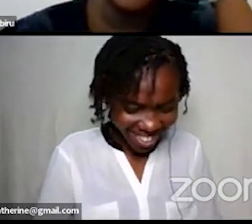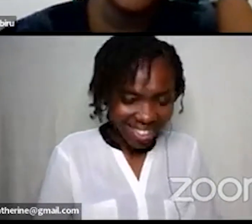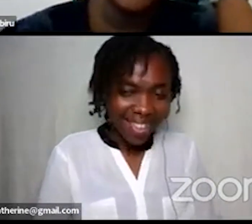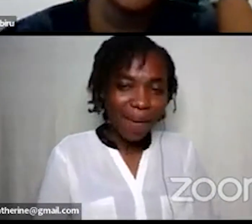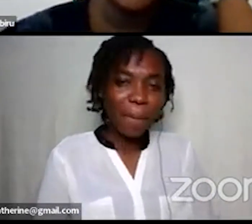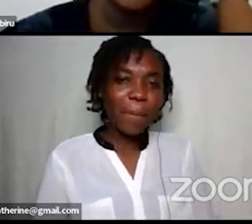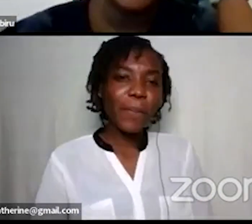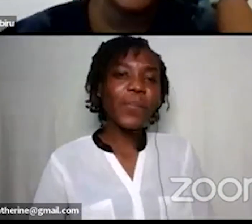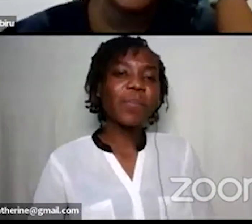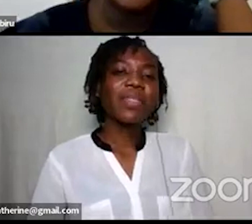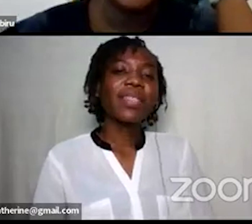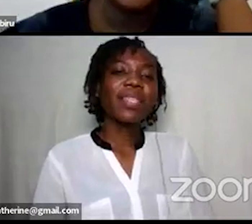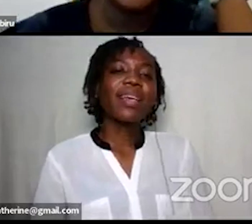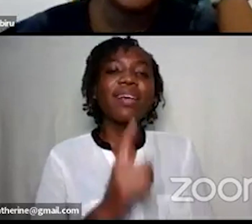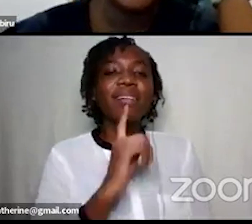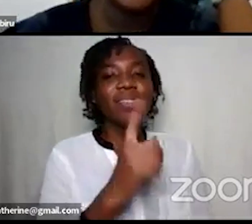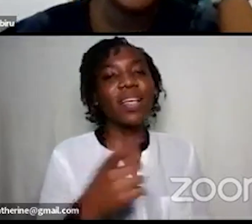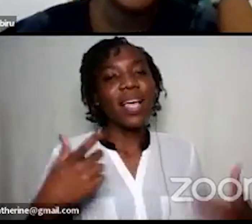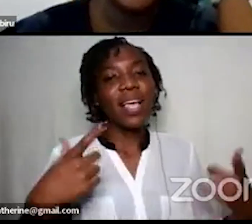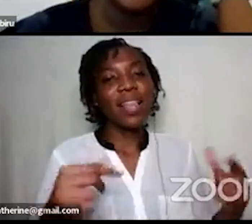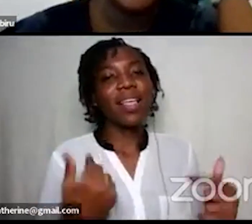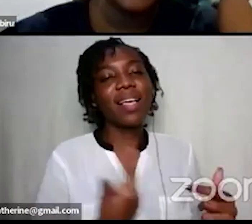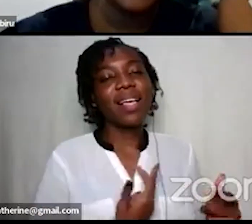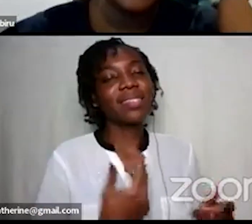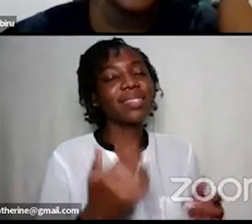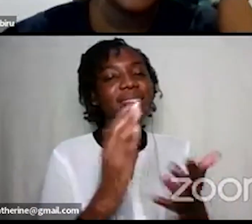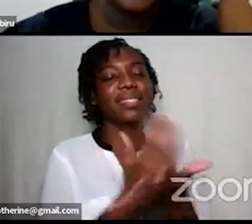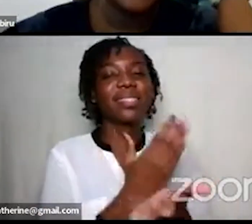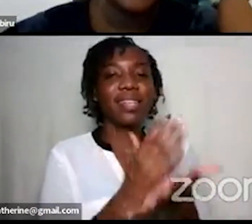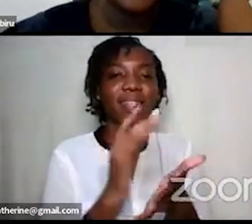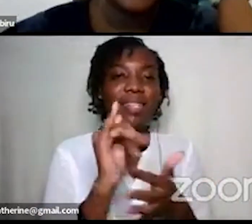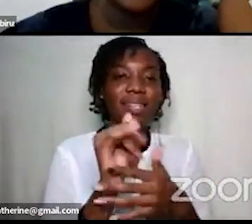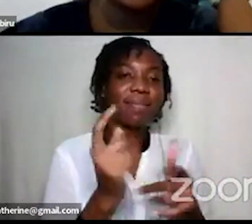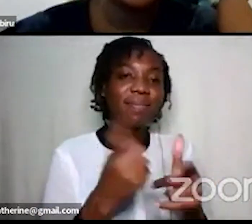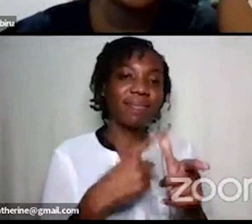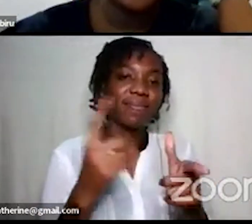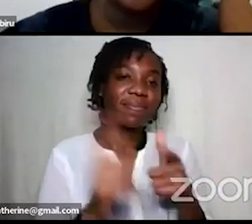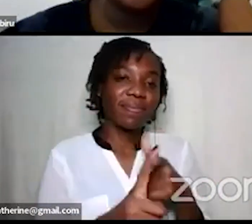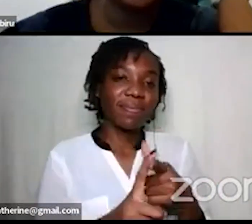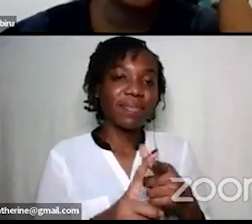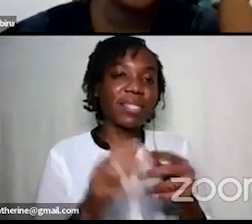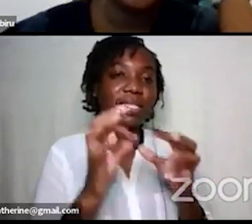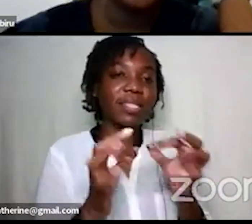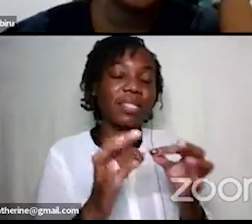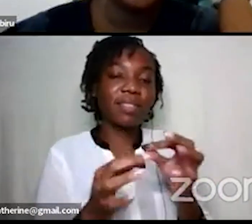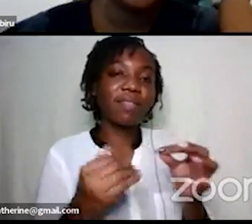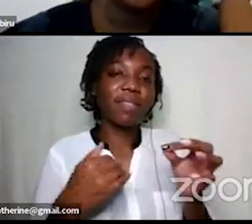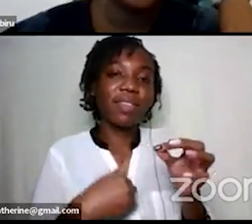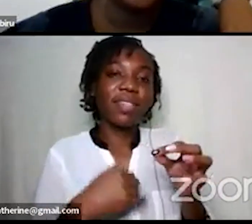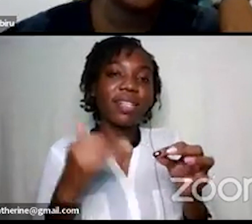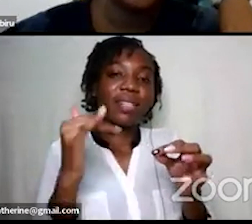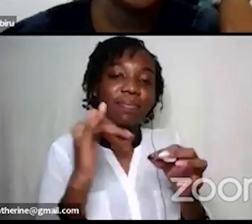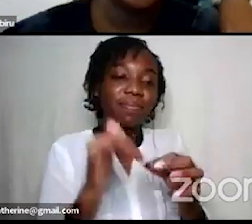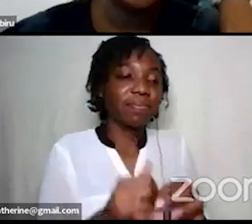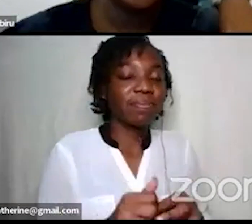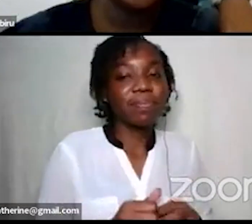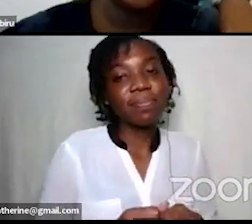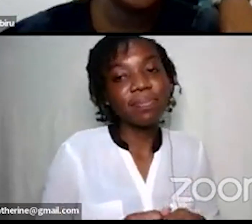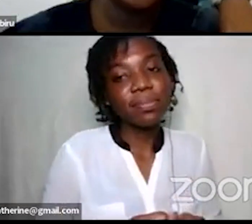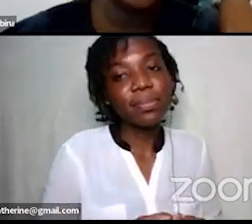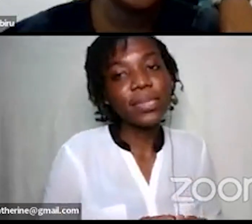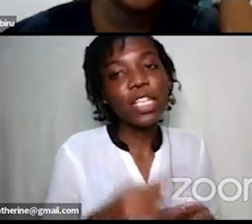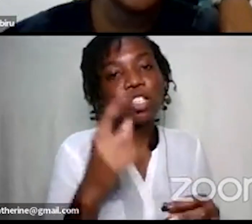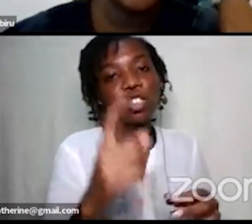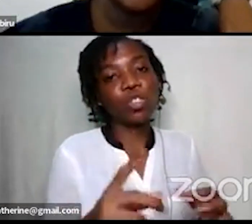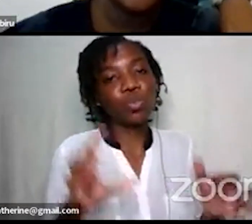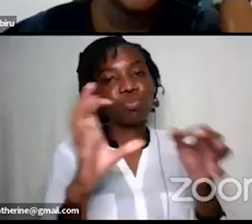right. So allow us to just share that, and then you can, in case of anything, please just reach out. Get in touch with Nancy